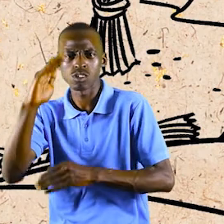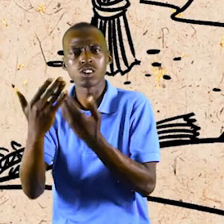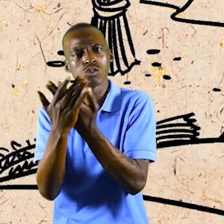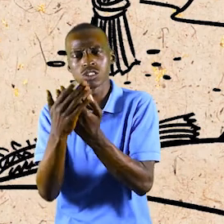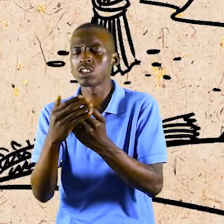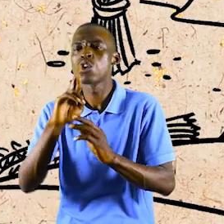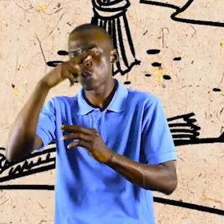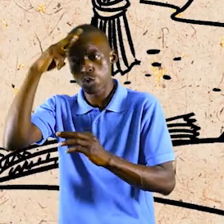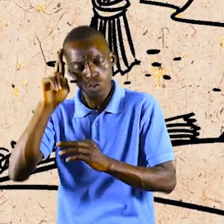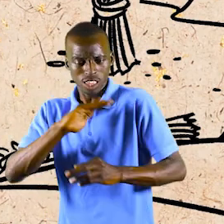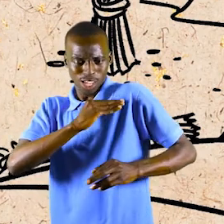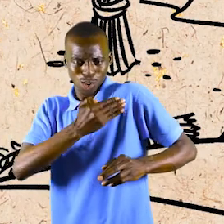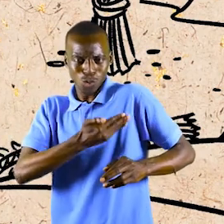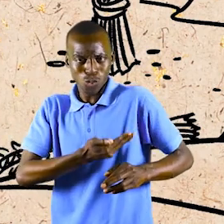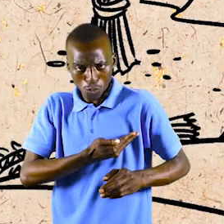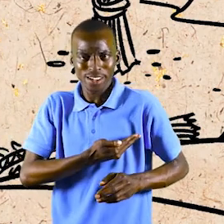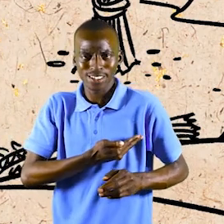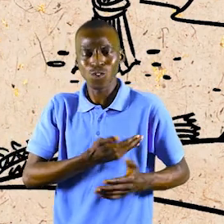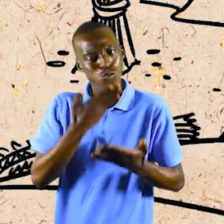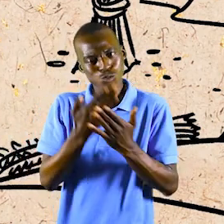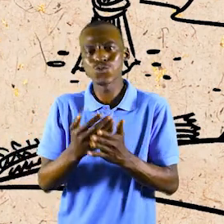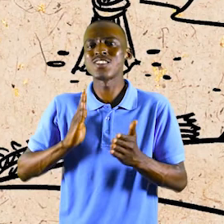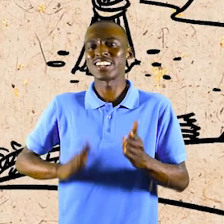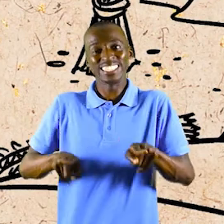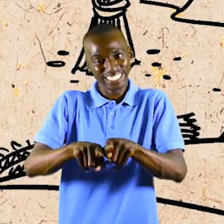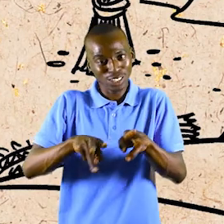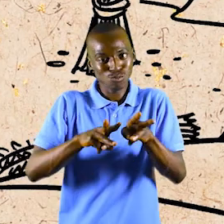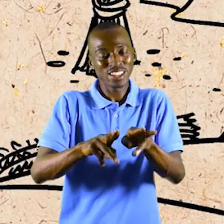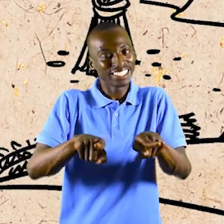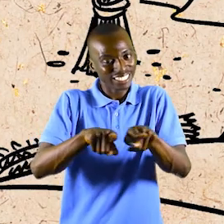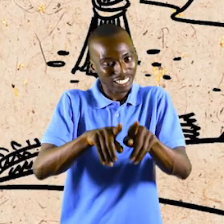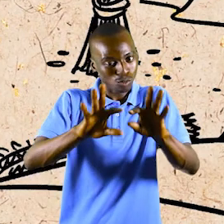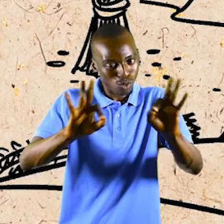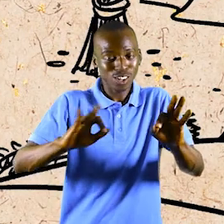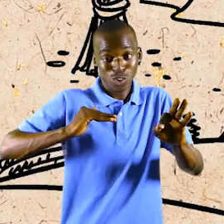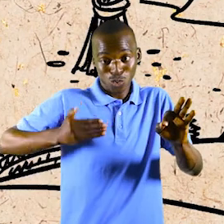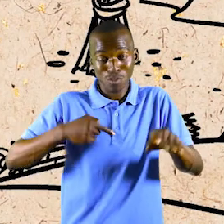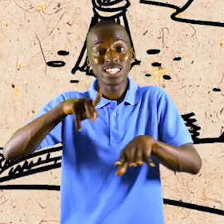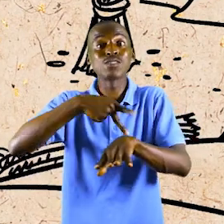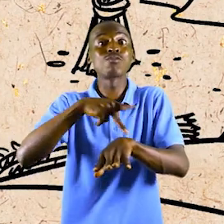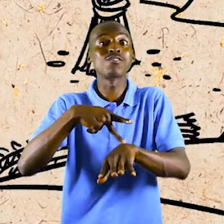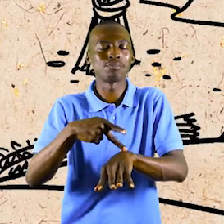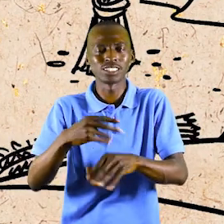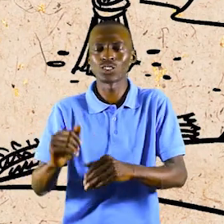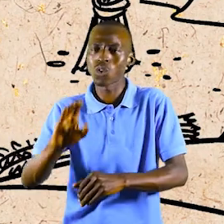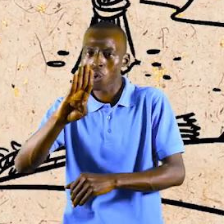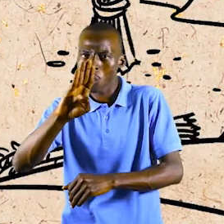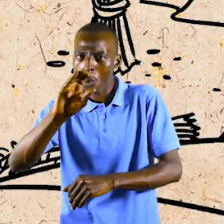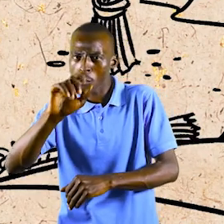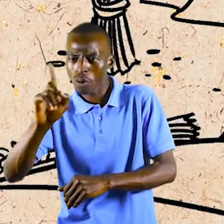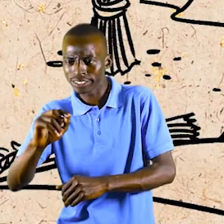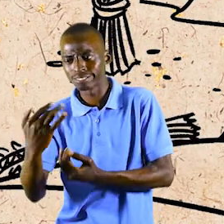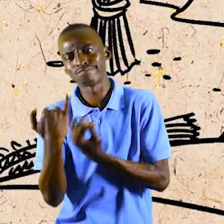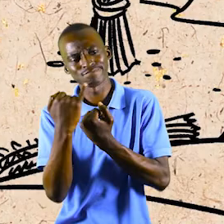calls Ruth a woman of noble character. It's the same term used to describe the woman of Proverbs 31. So Boaz tells